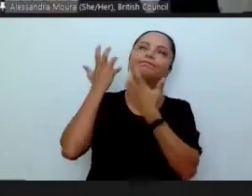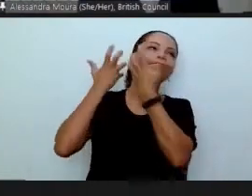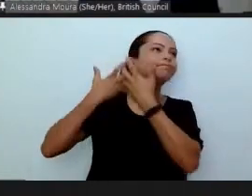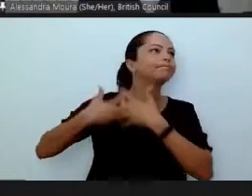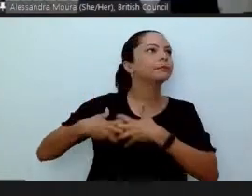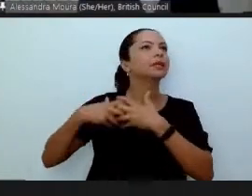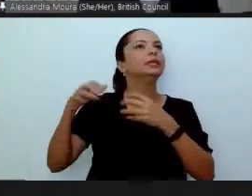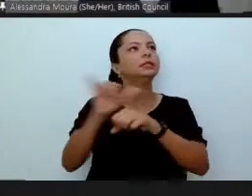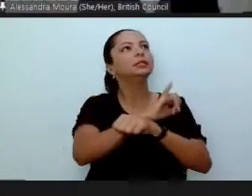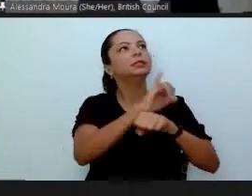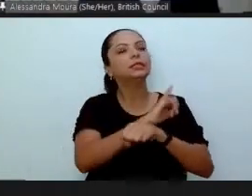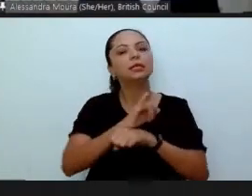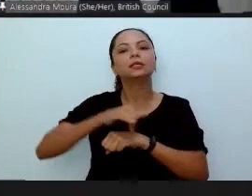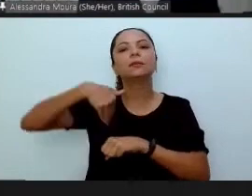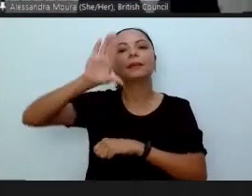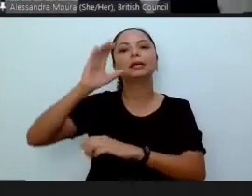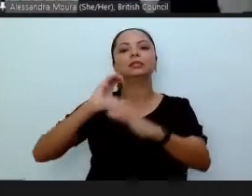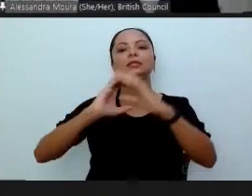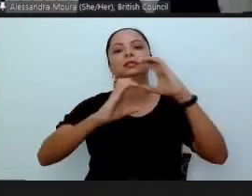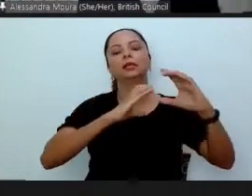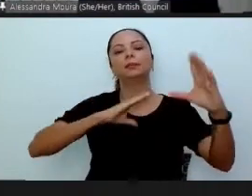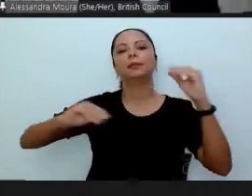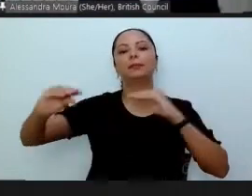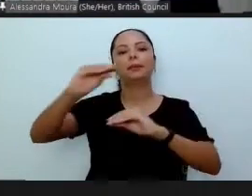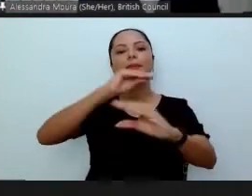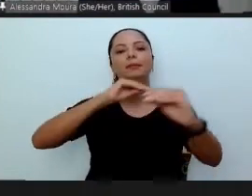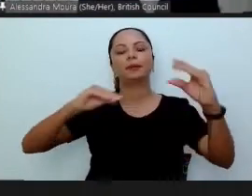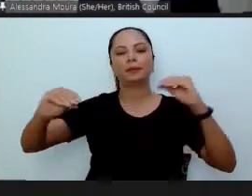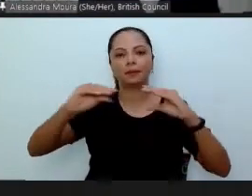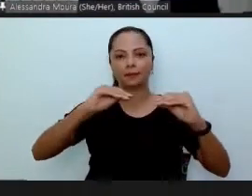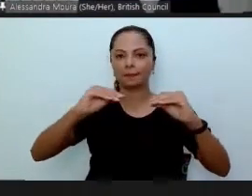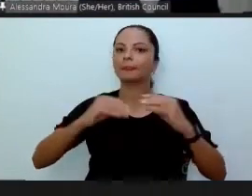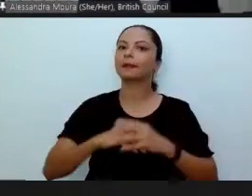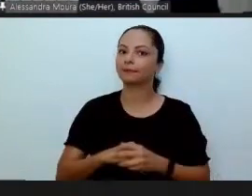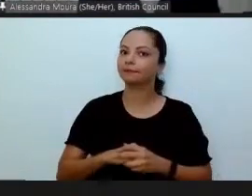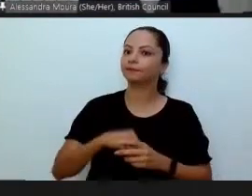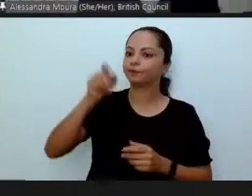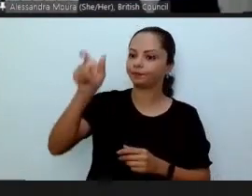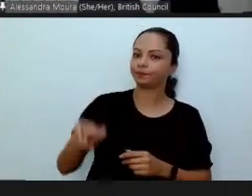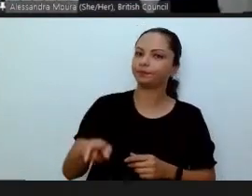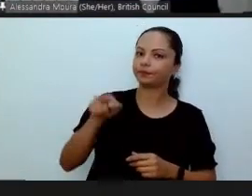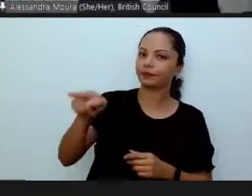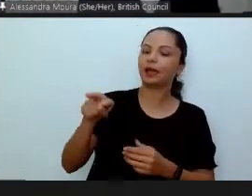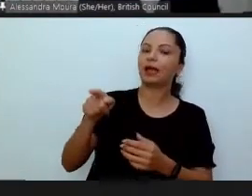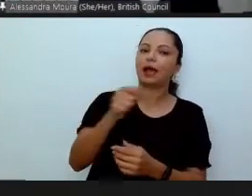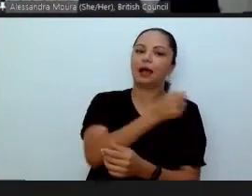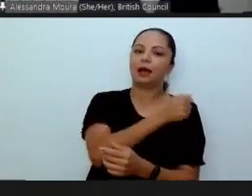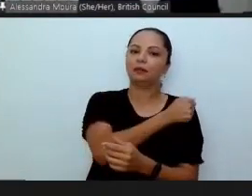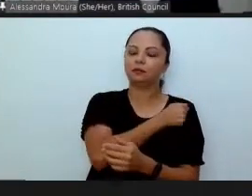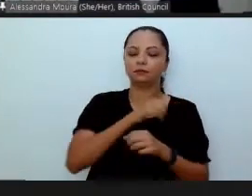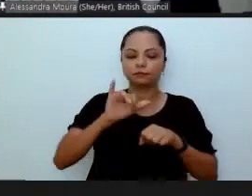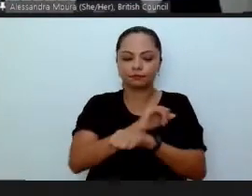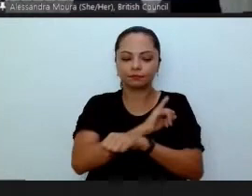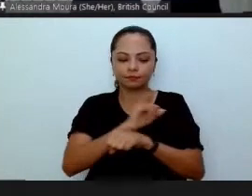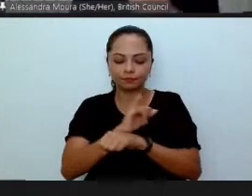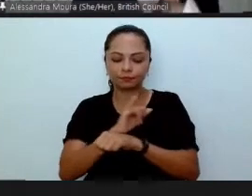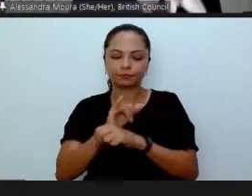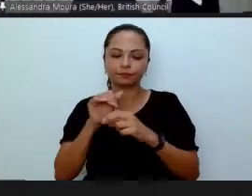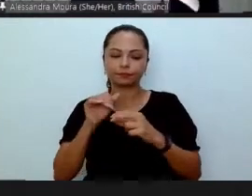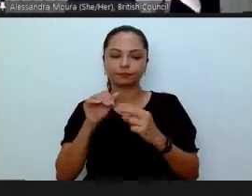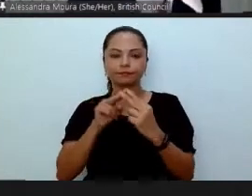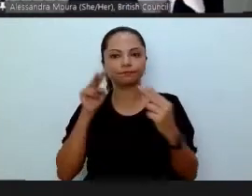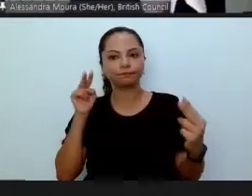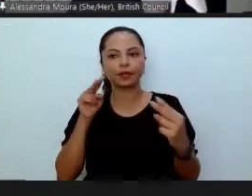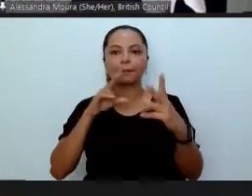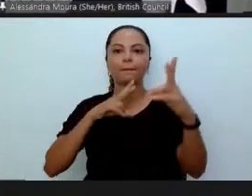teacher intends to look at online resources and talk to my colleagues, observe one of my colleagues who uses a lot of speaking activities